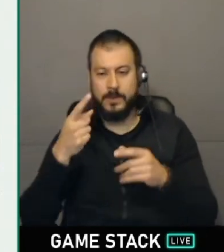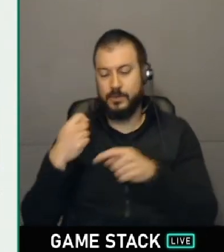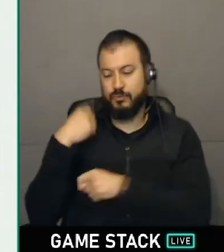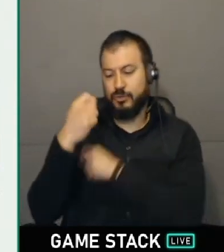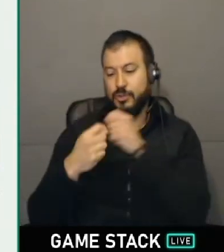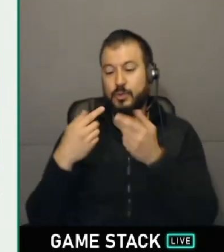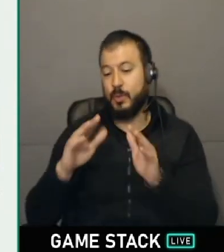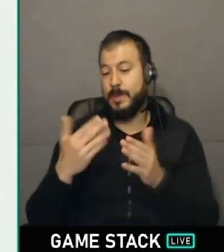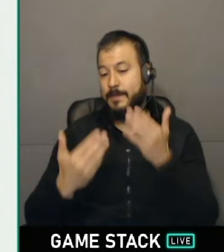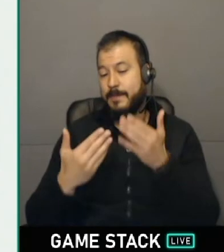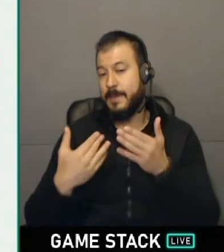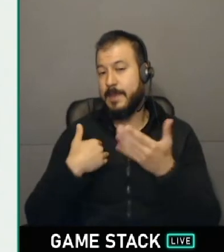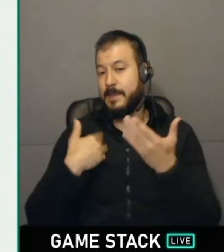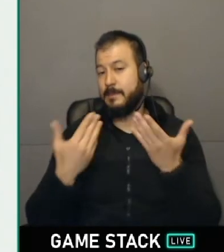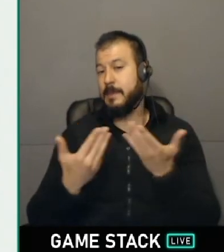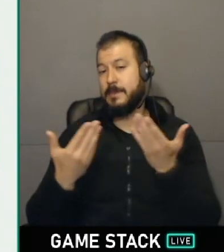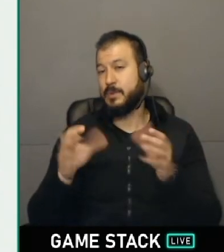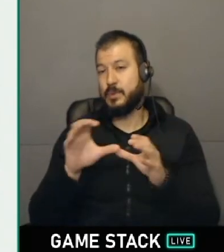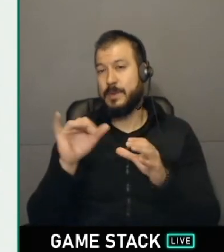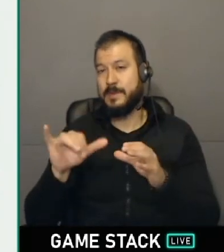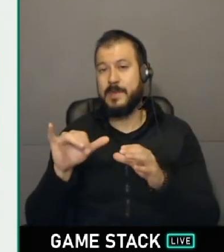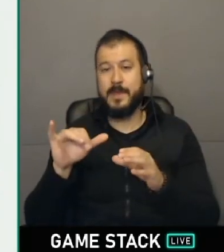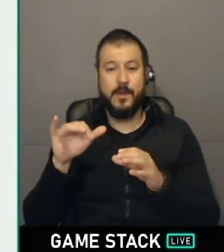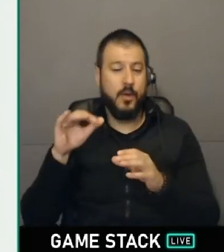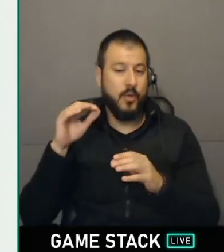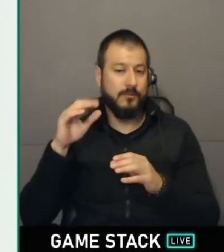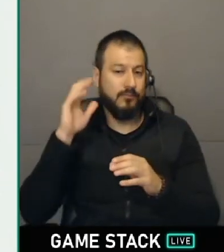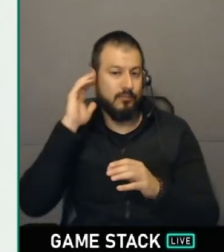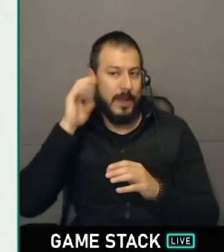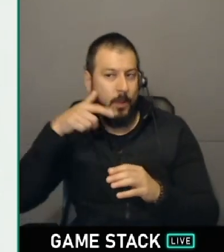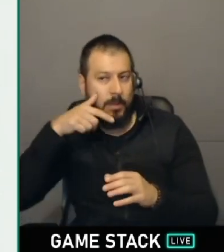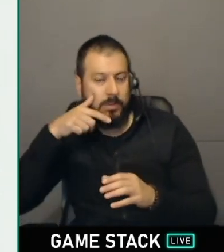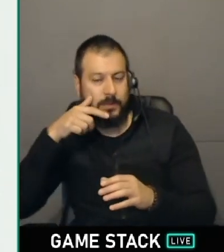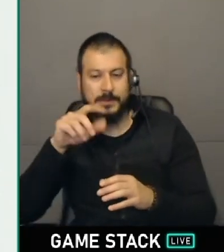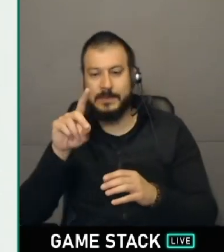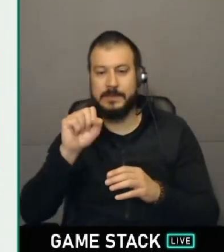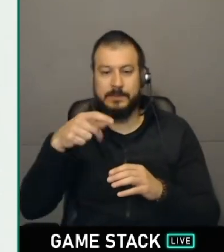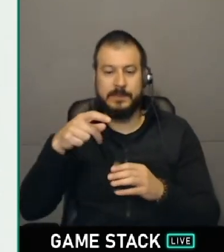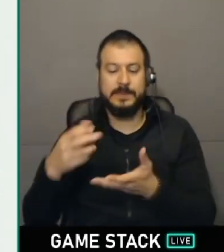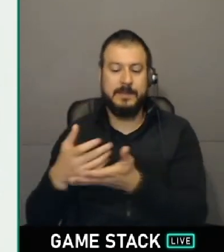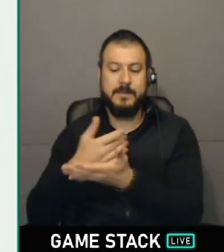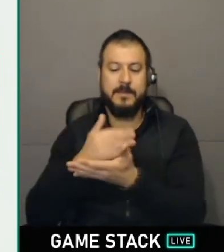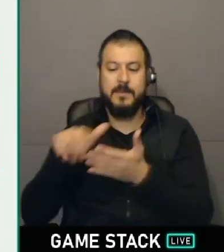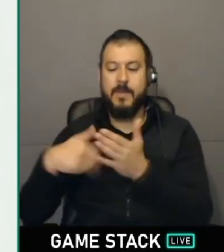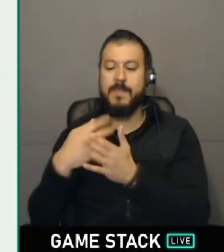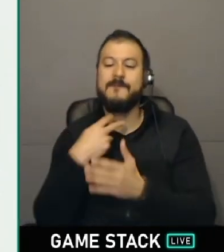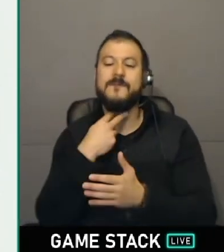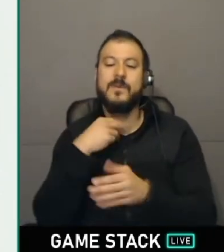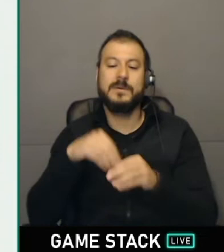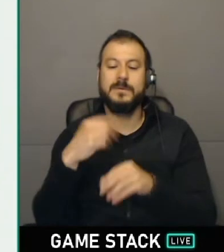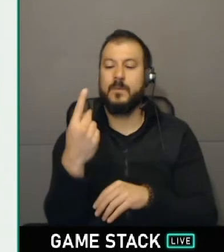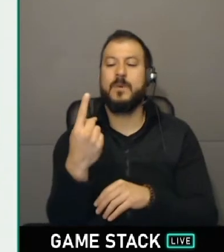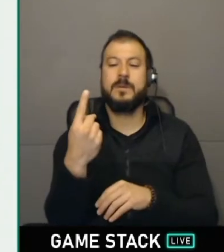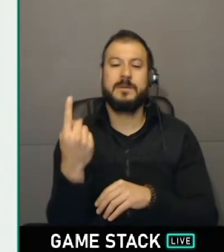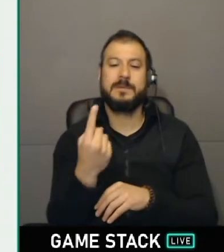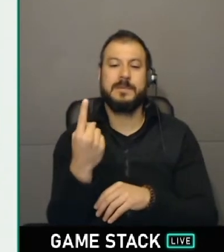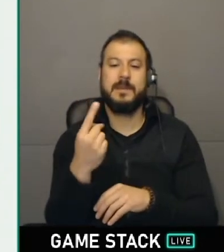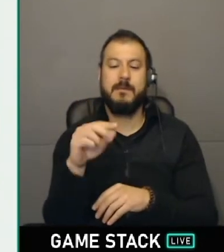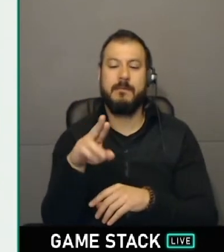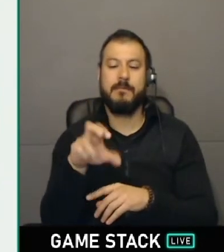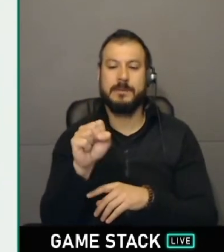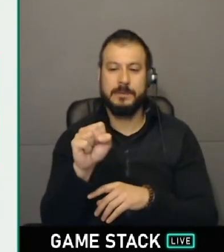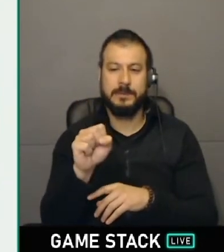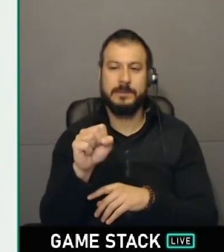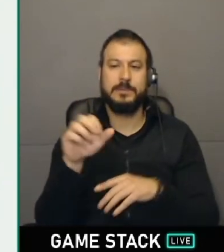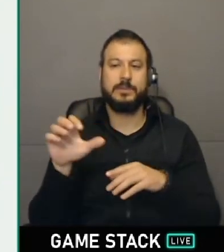might do the radio DSPing on them is to collect all those voices into a single bus, do the